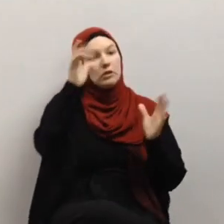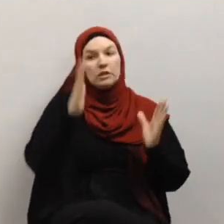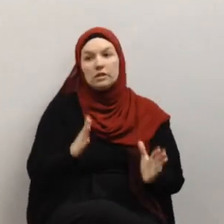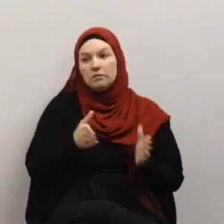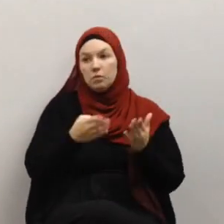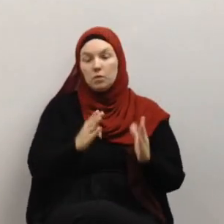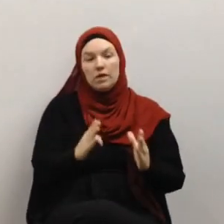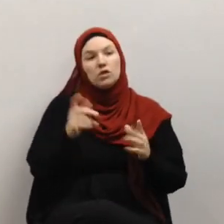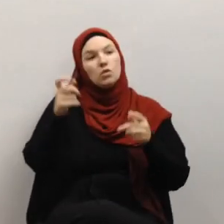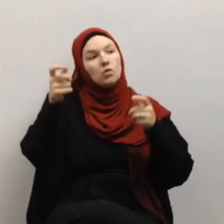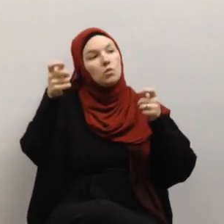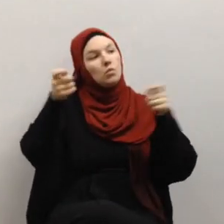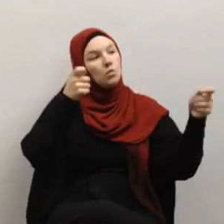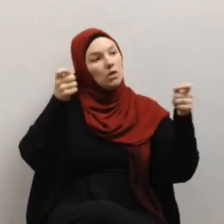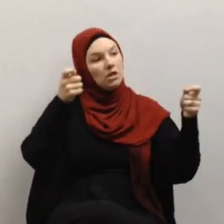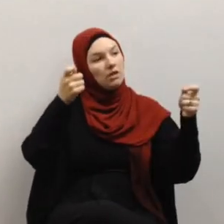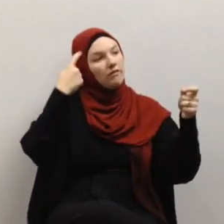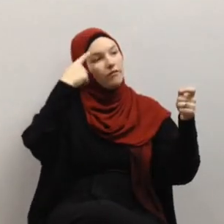behalf of the people.